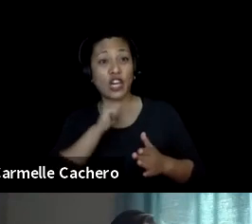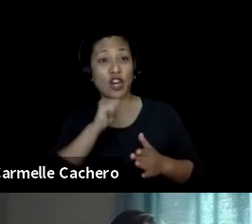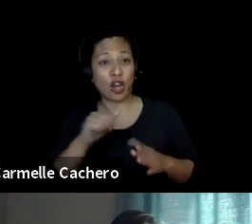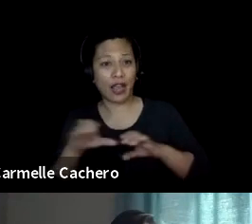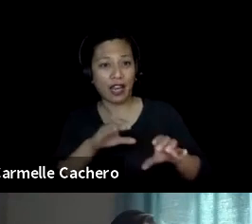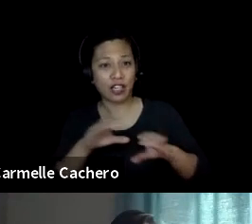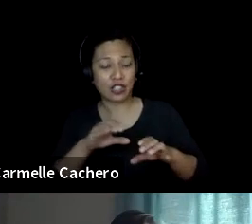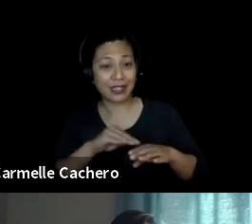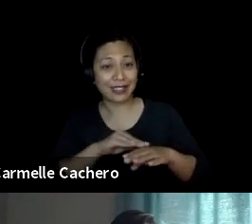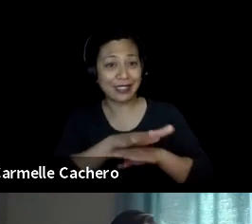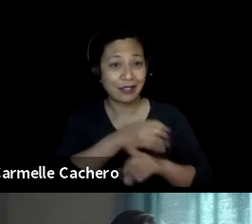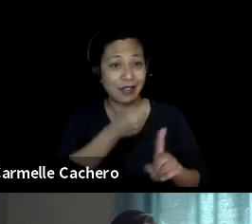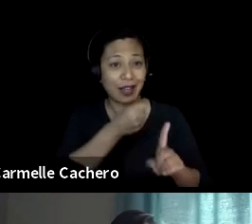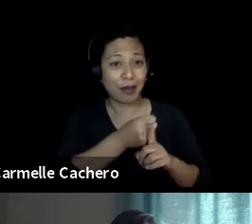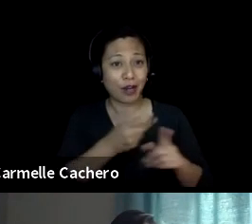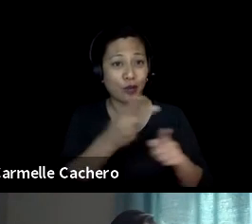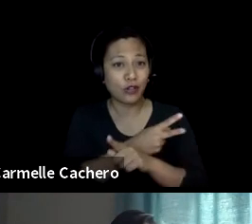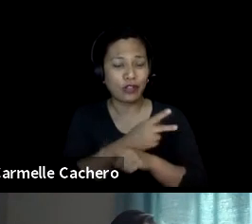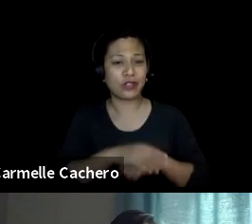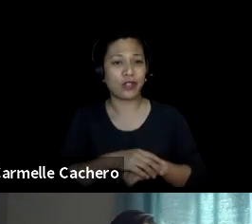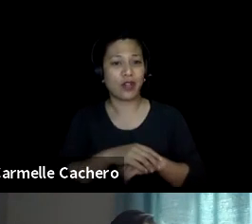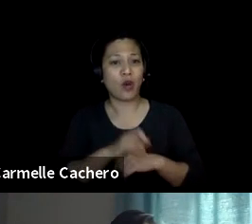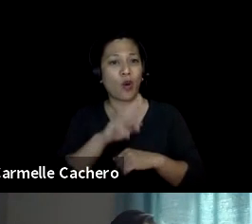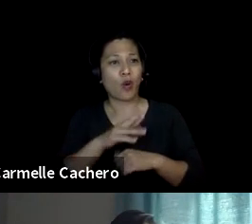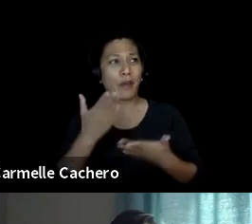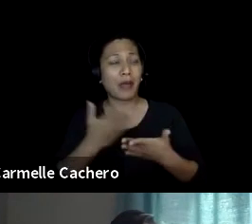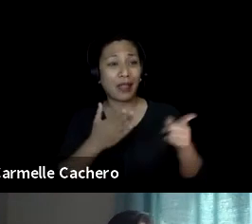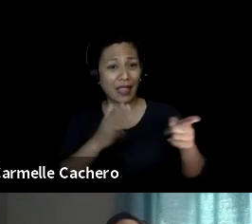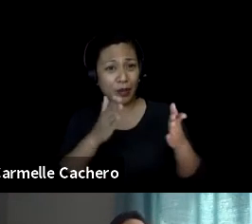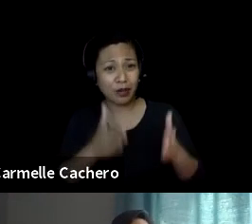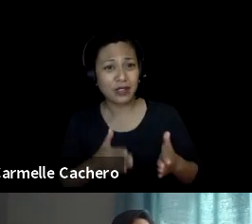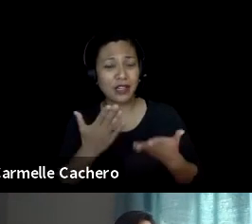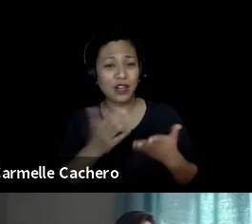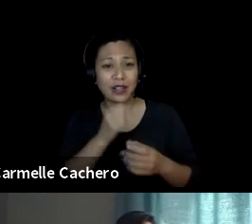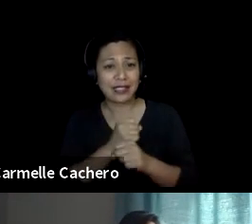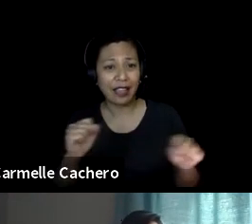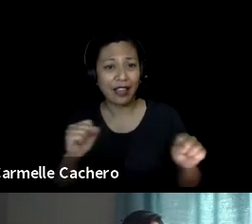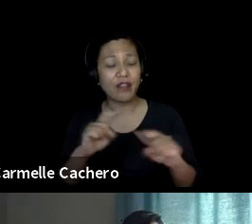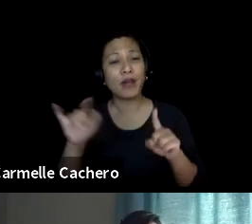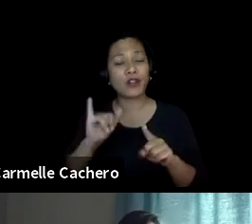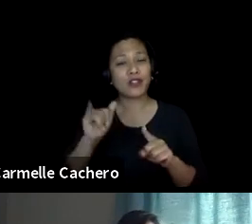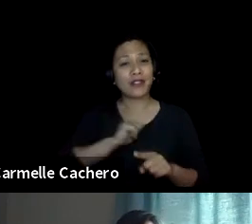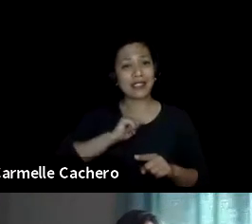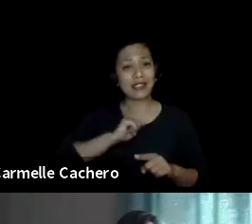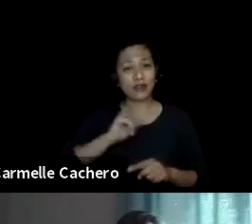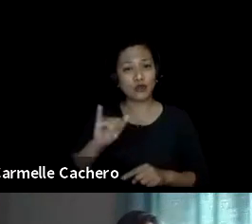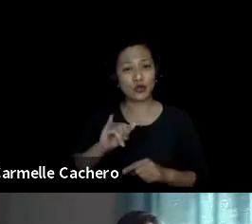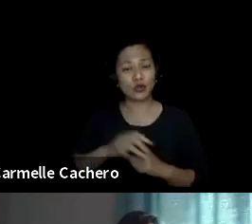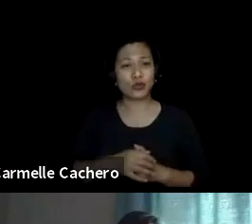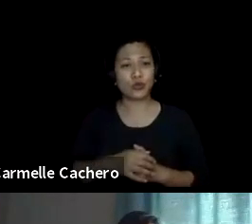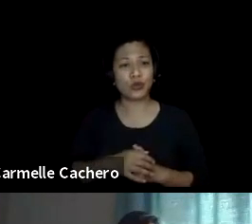on that person and become unsafe for them, but also for yourself as well? But I think that